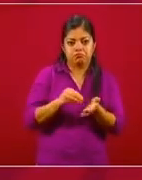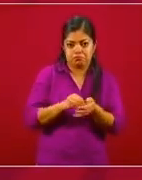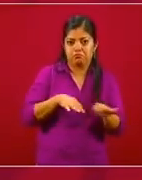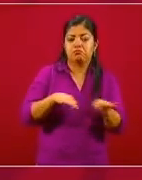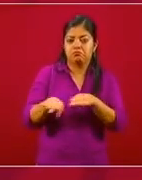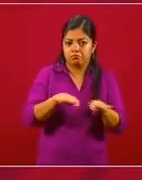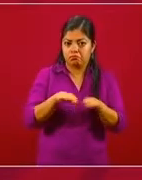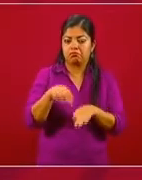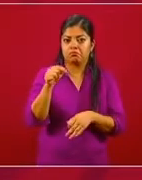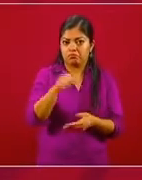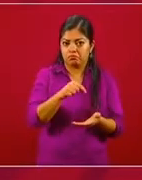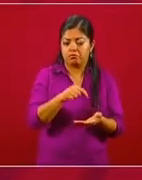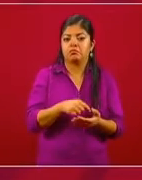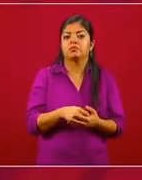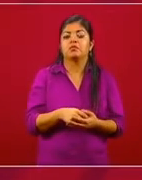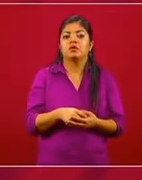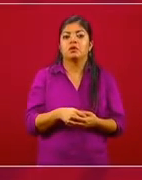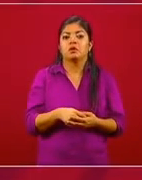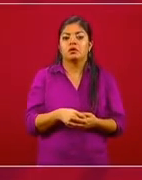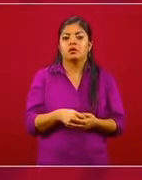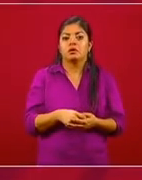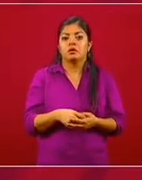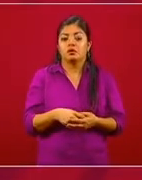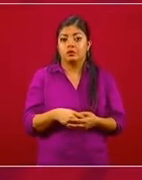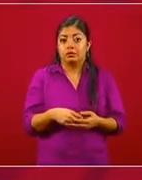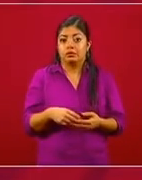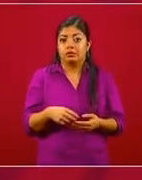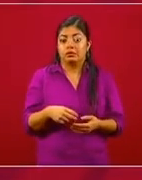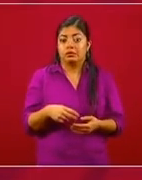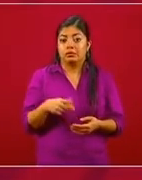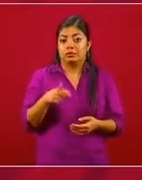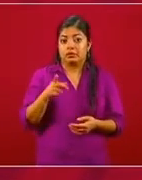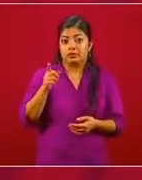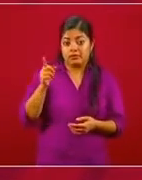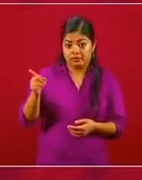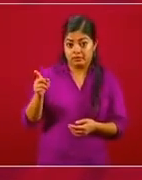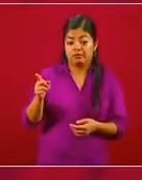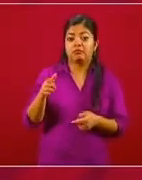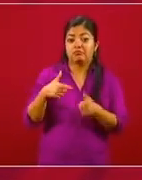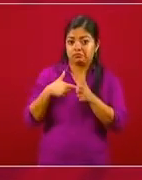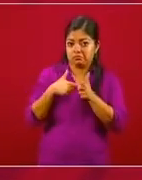and he's been a very important collaborator for us.